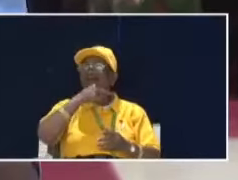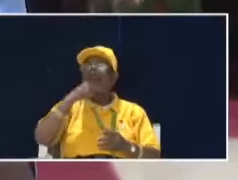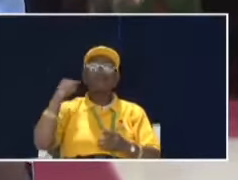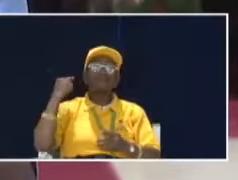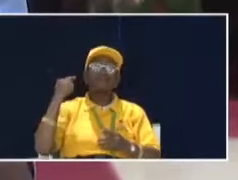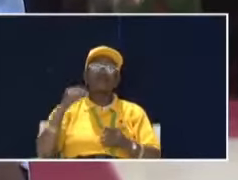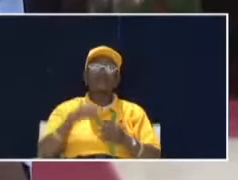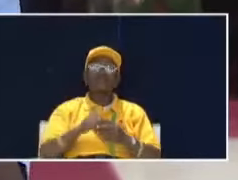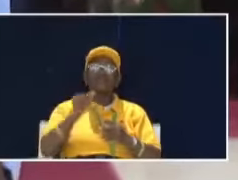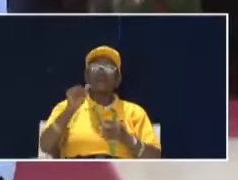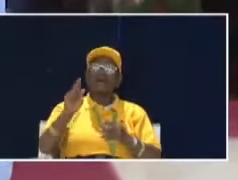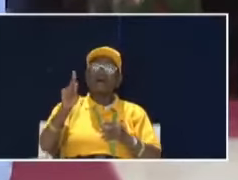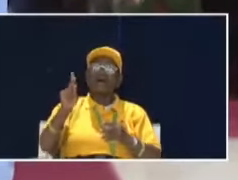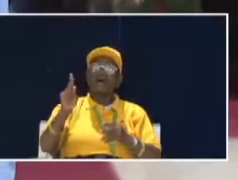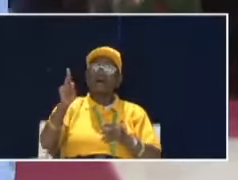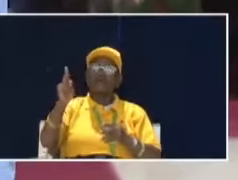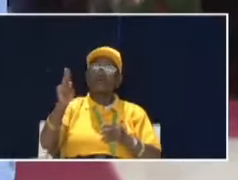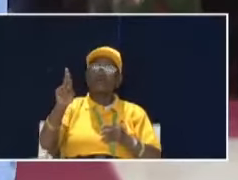I believe it's still there.